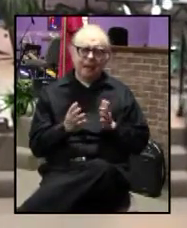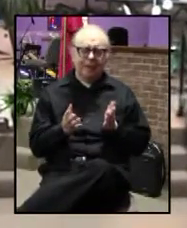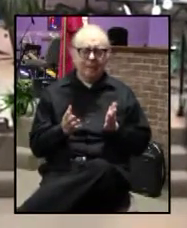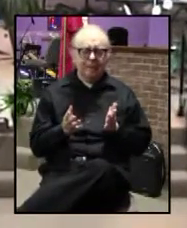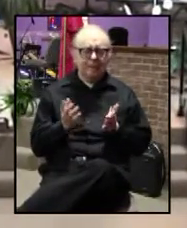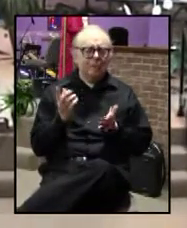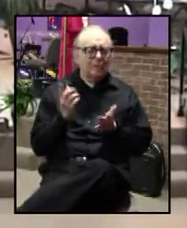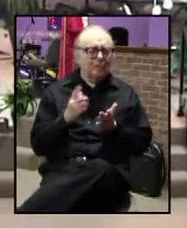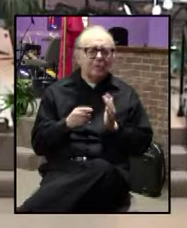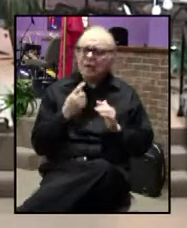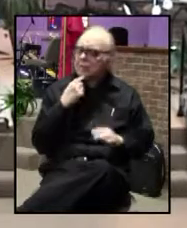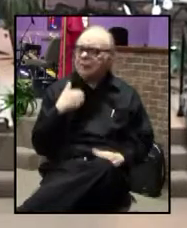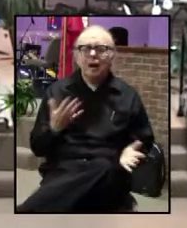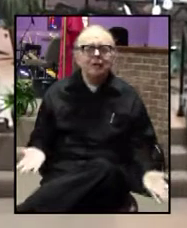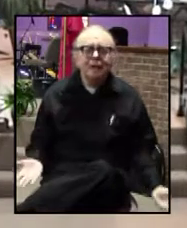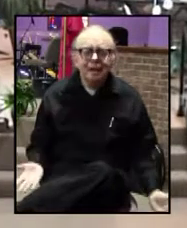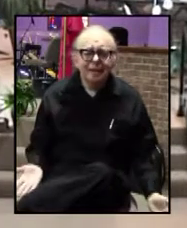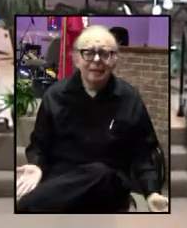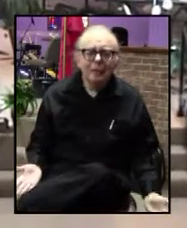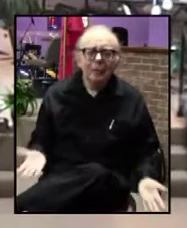"What did you say?"